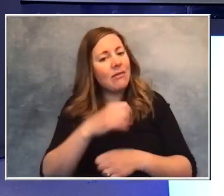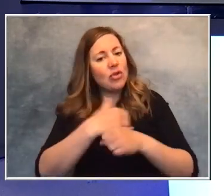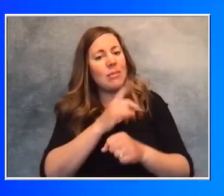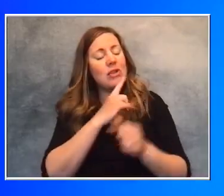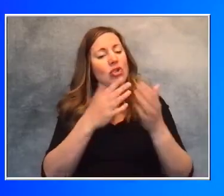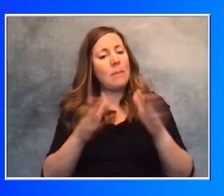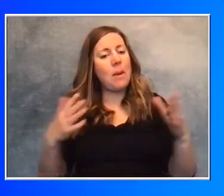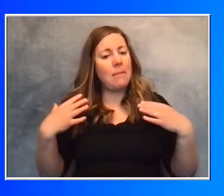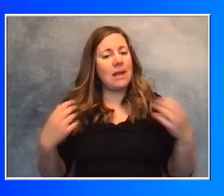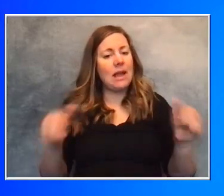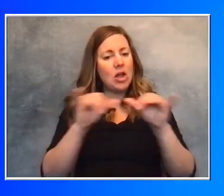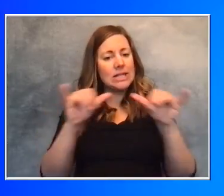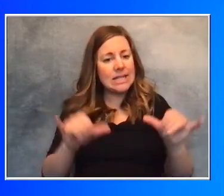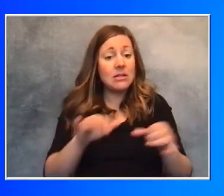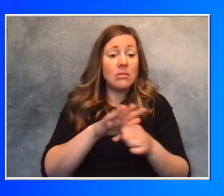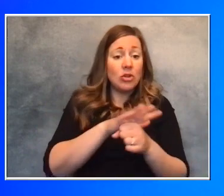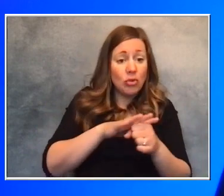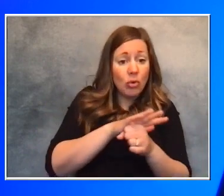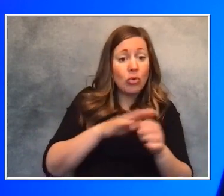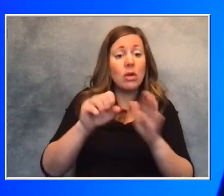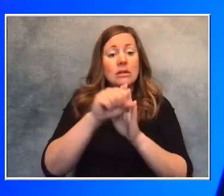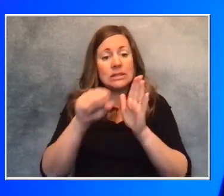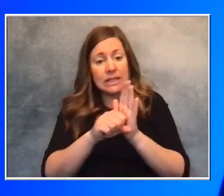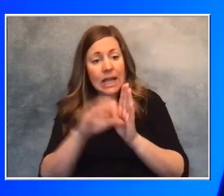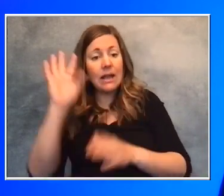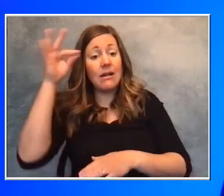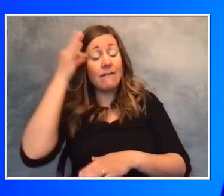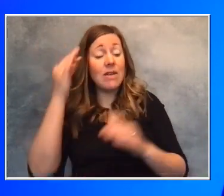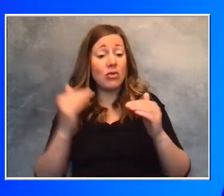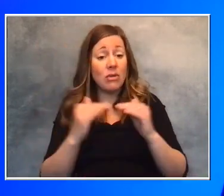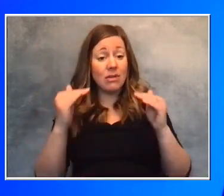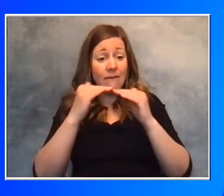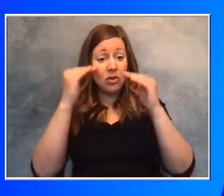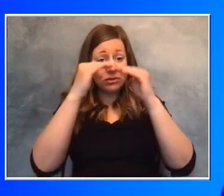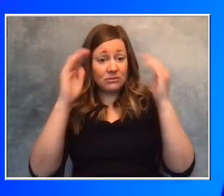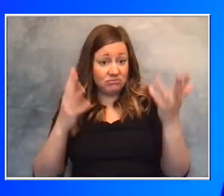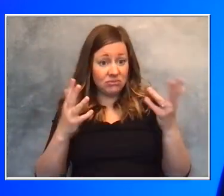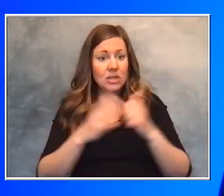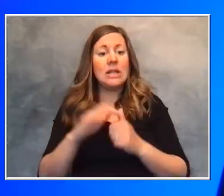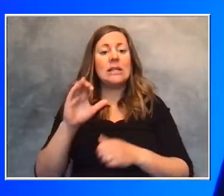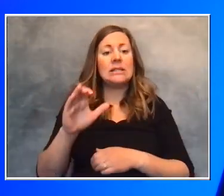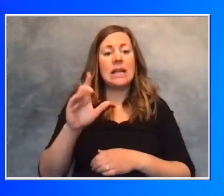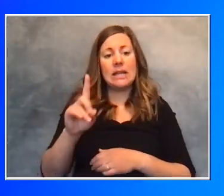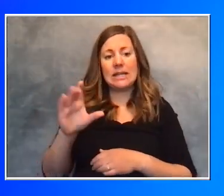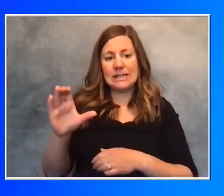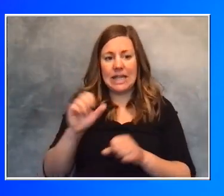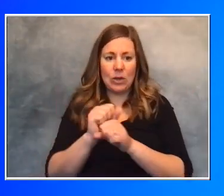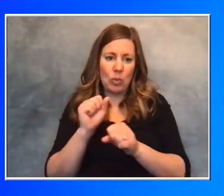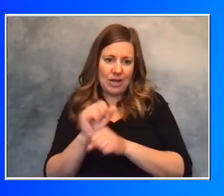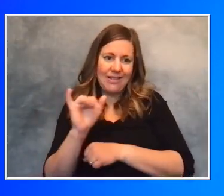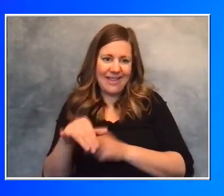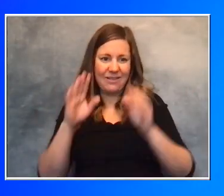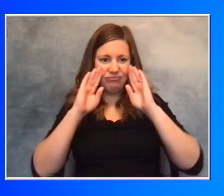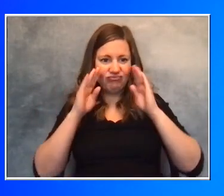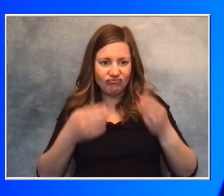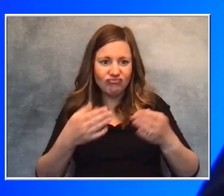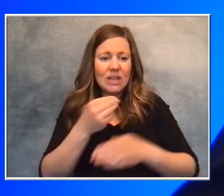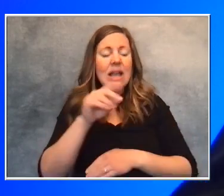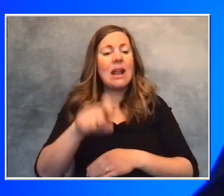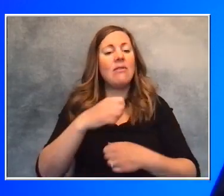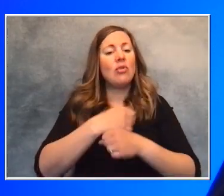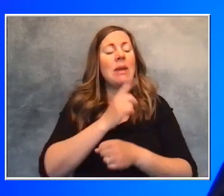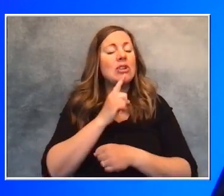at the local, state, and federal levels. And the CDC is working on doing exactly that. And we need to make sure that they get the